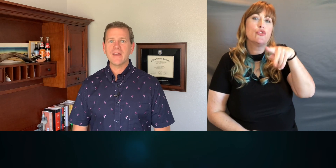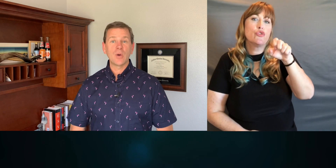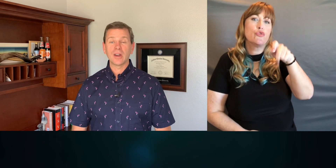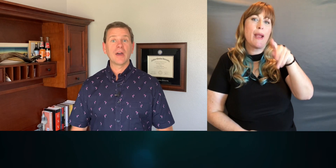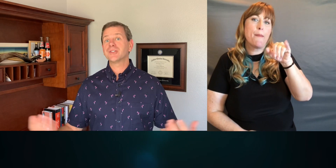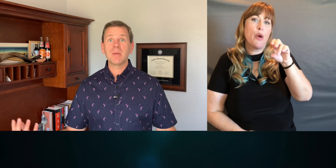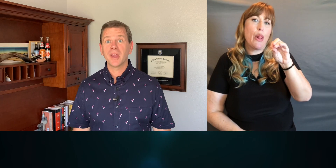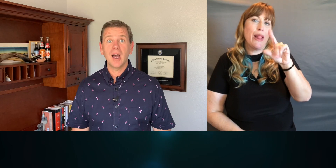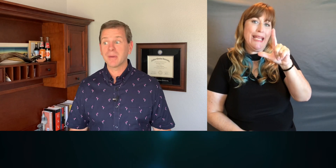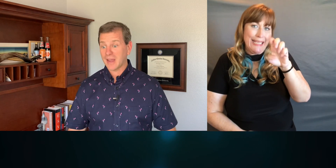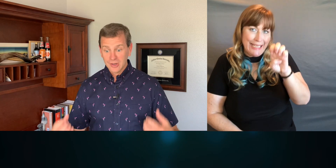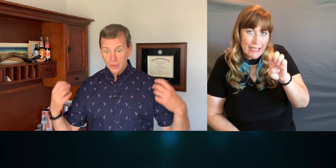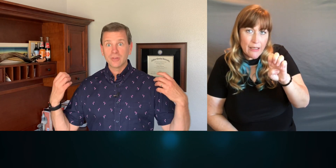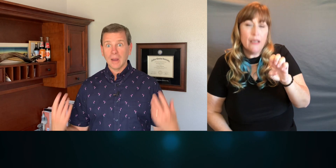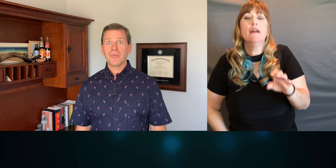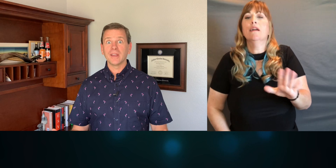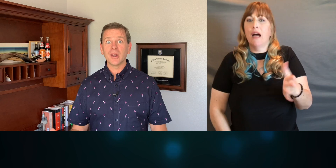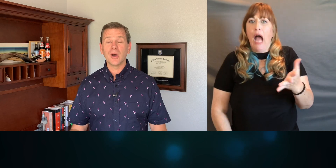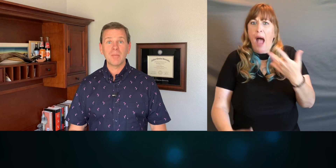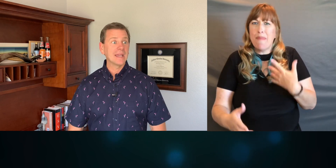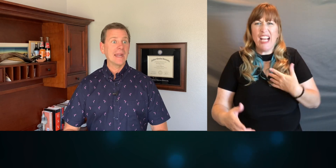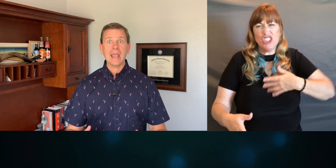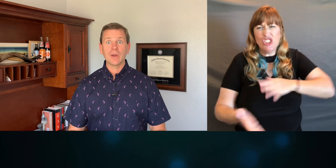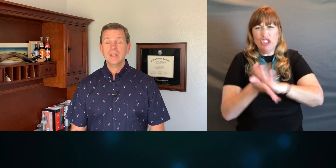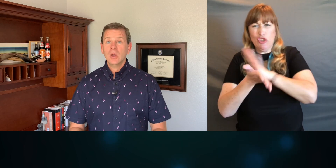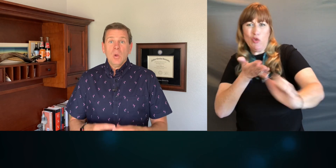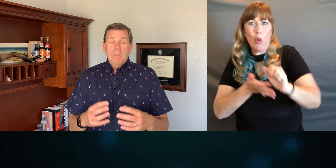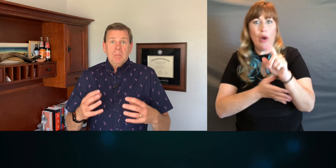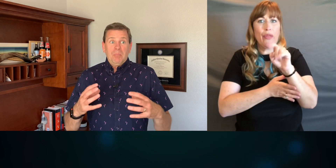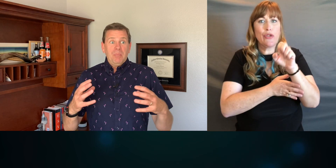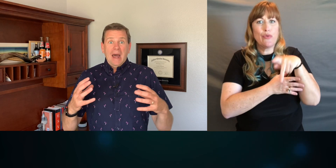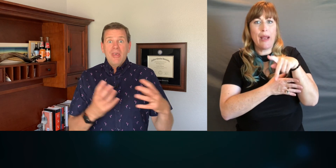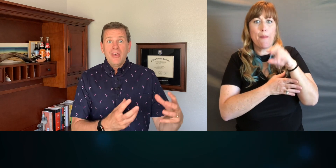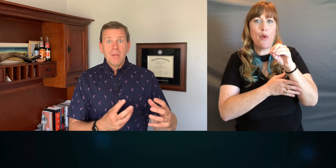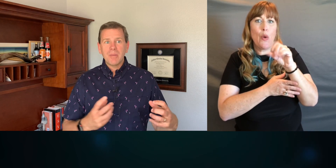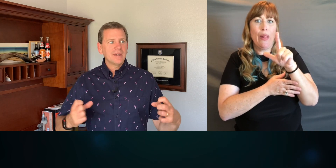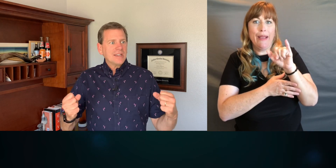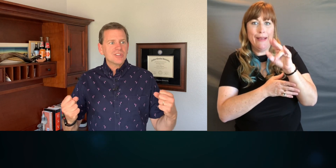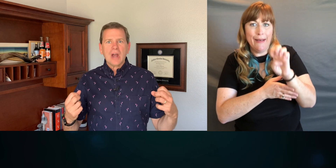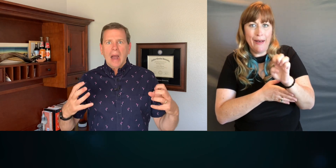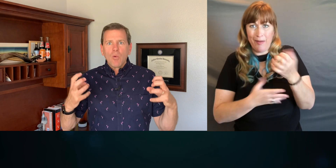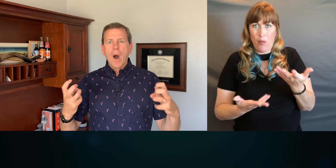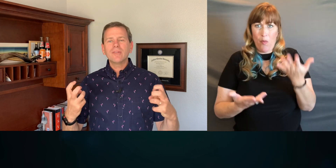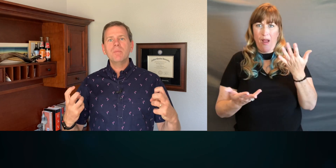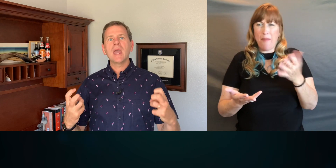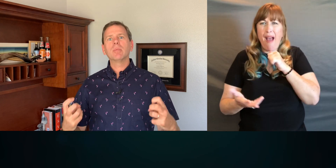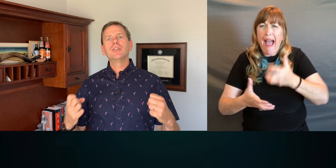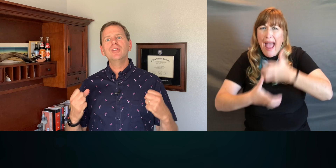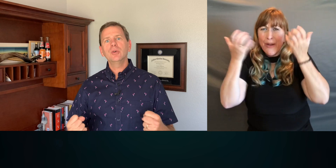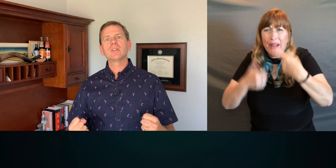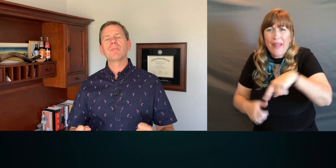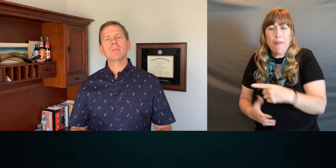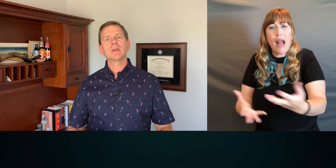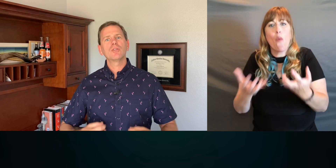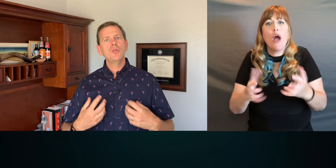take a knife and go out and cut the trampoline up because I can do something. You know, I might get angry, not at them, but because I want to be able to